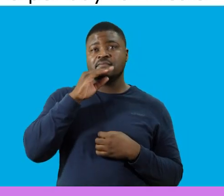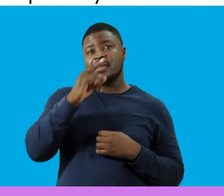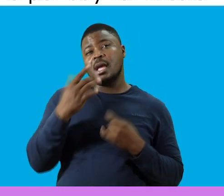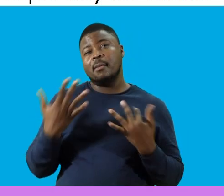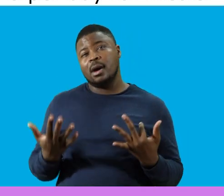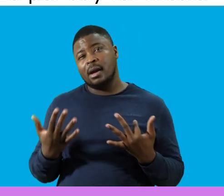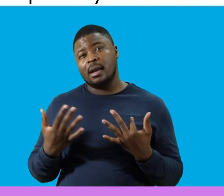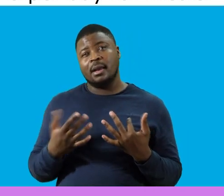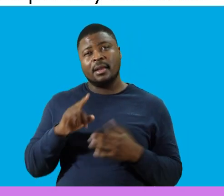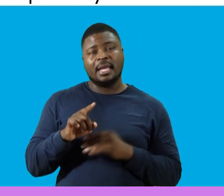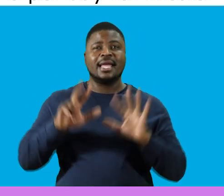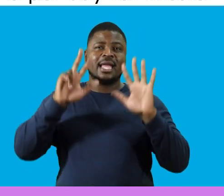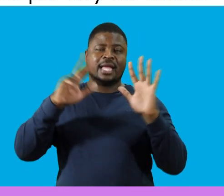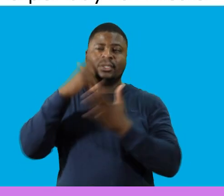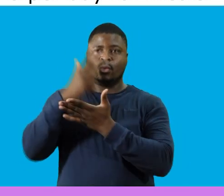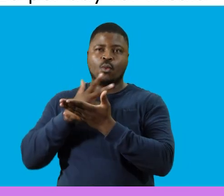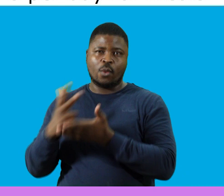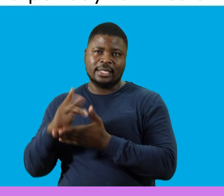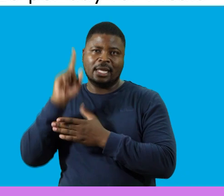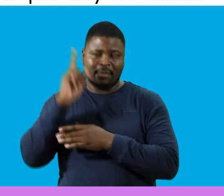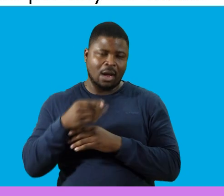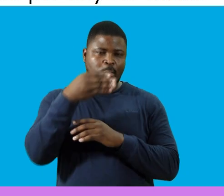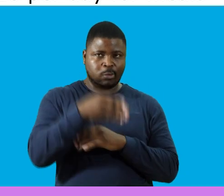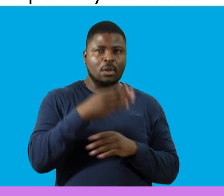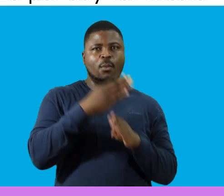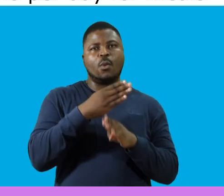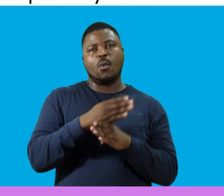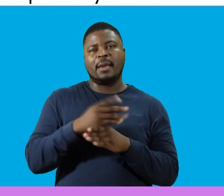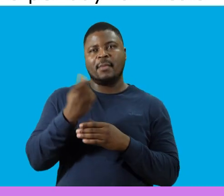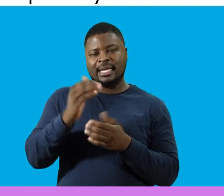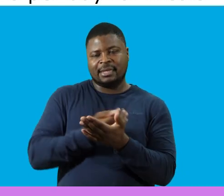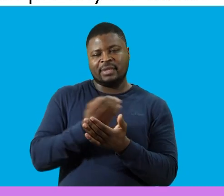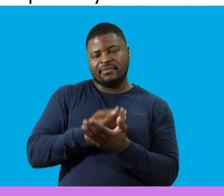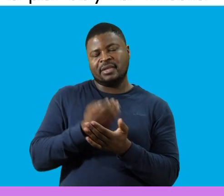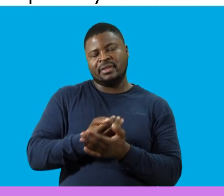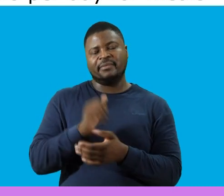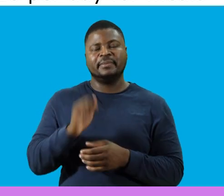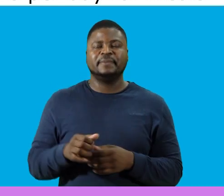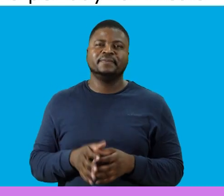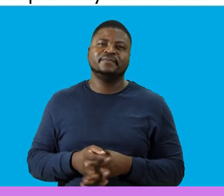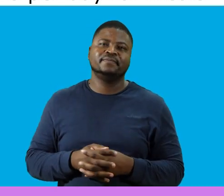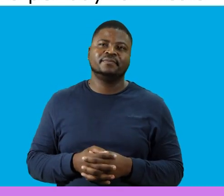So it's going to take him 8 weeks to save up.